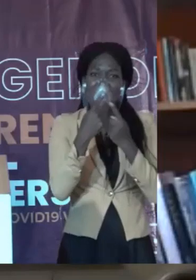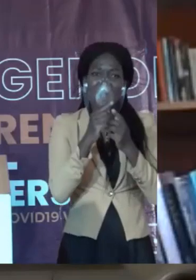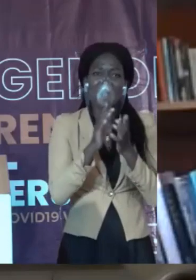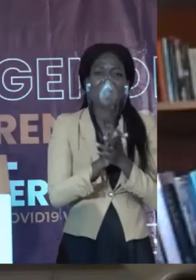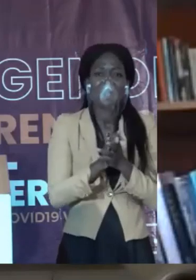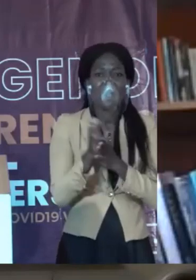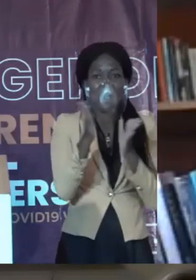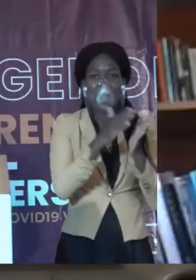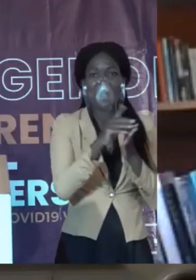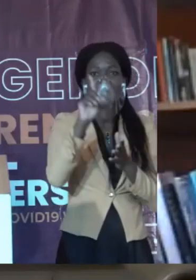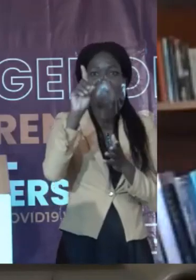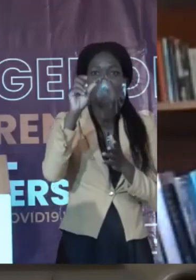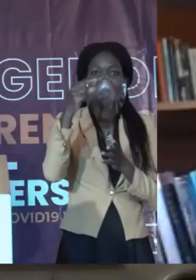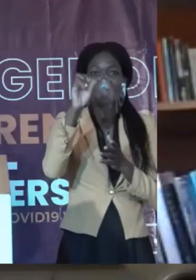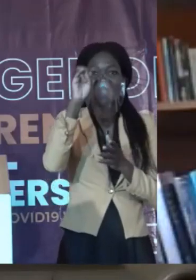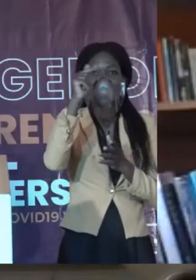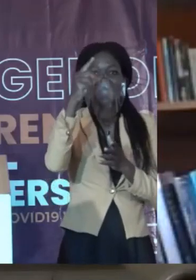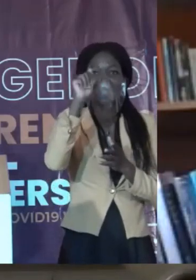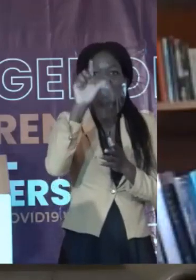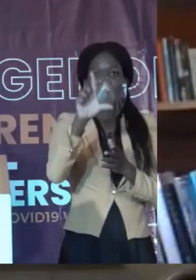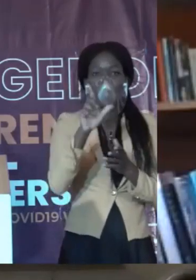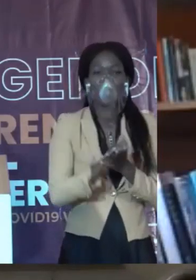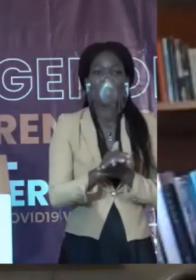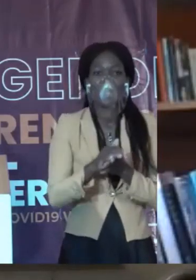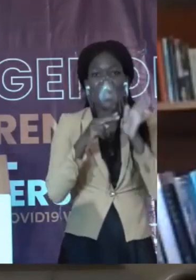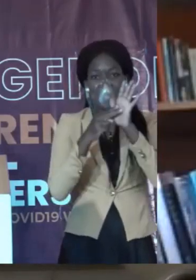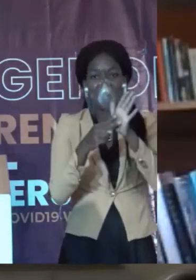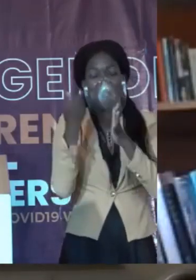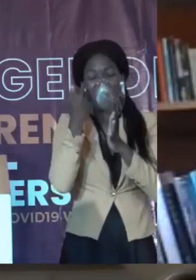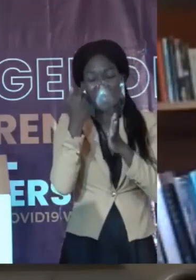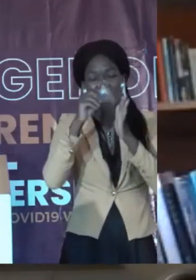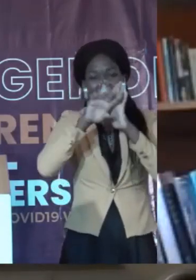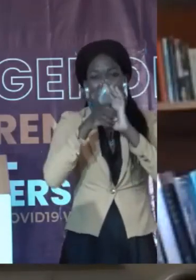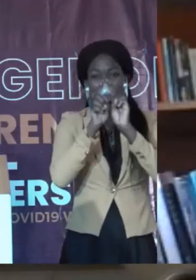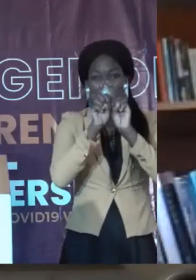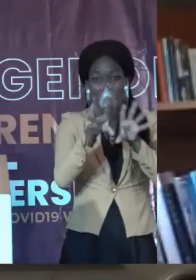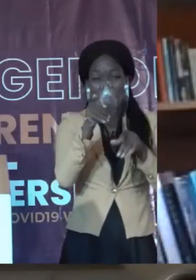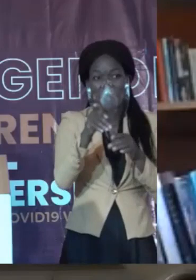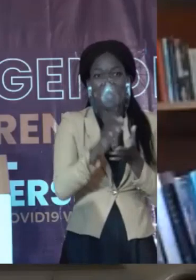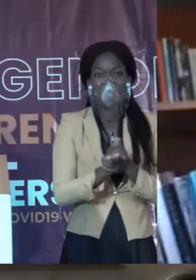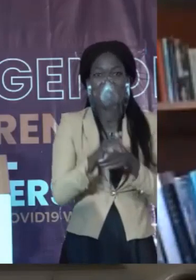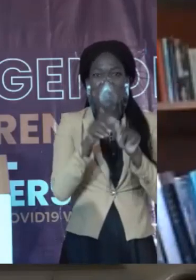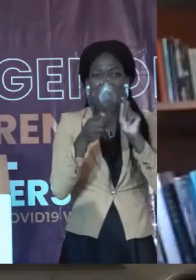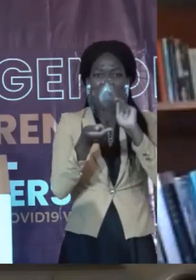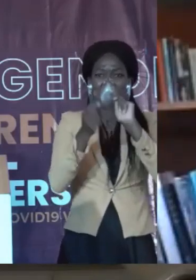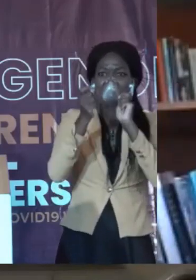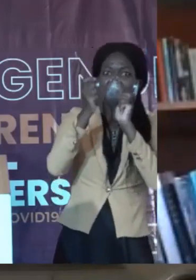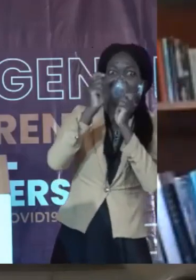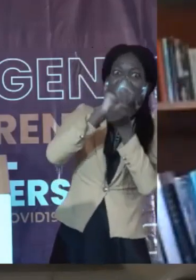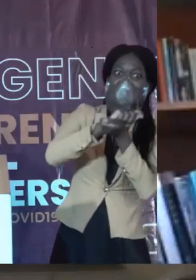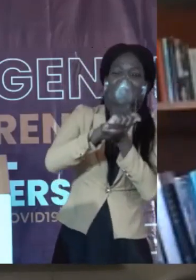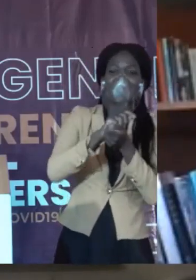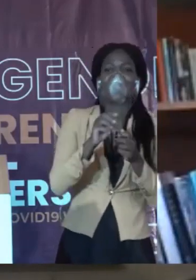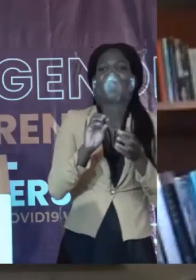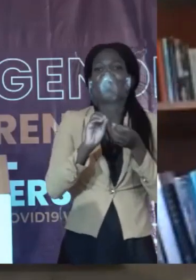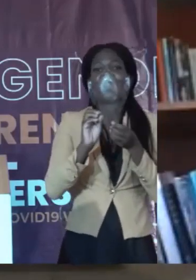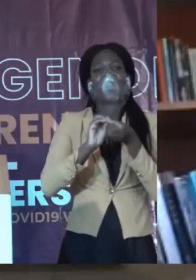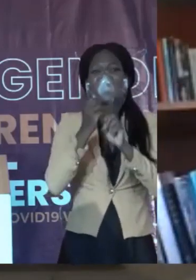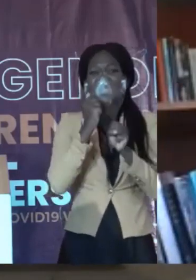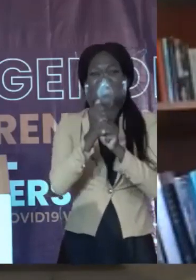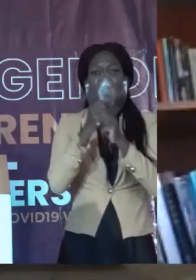Maggie, has just said, we're going digital. And digital demands